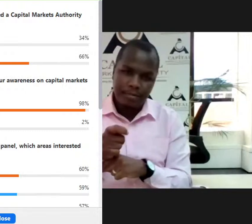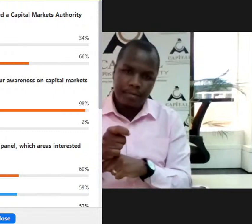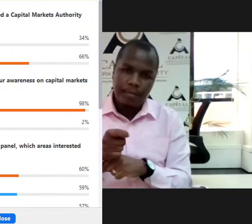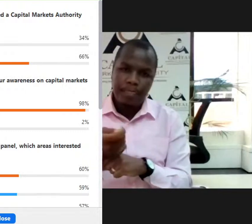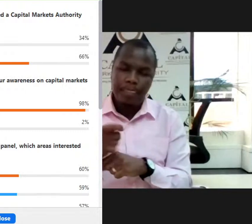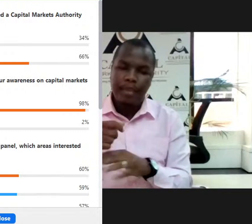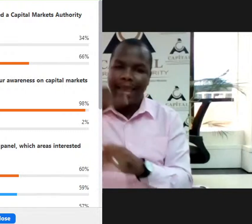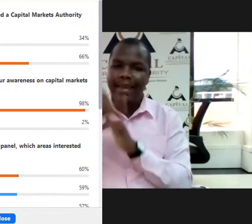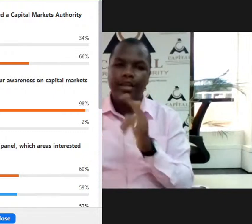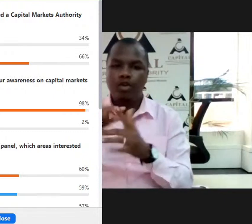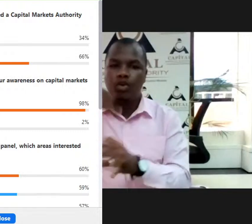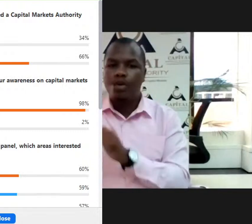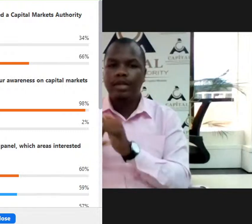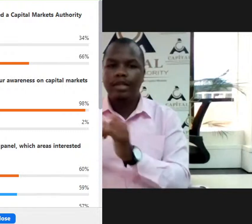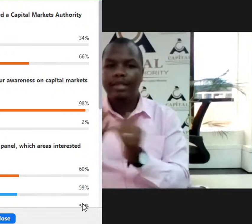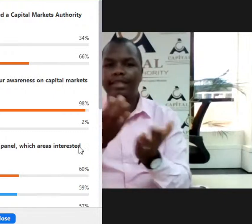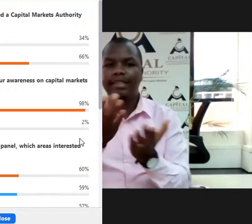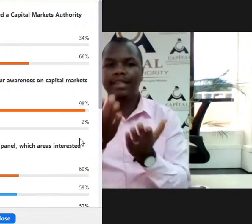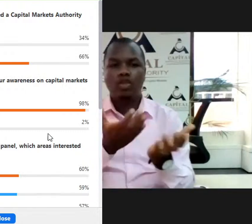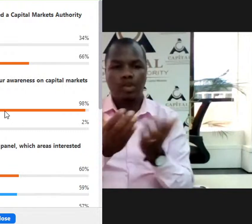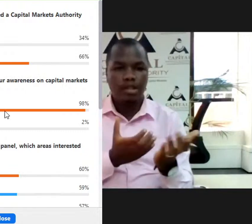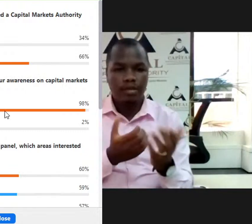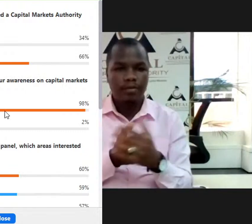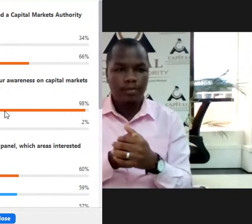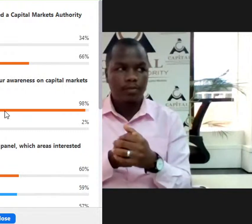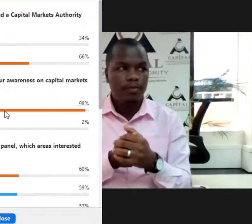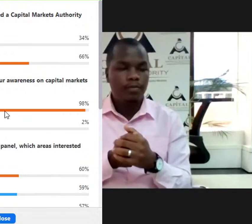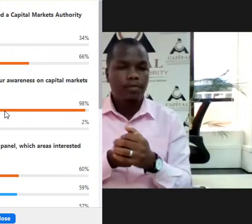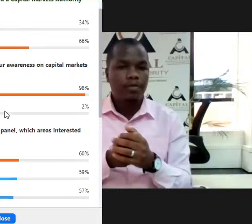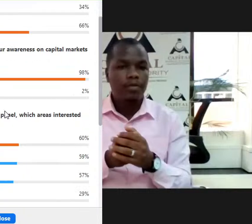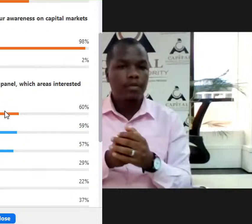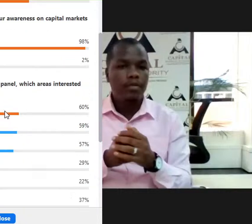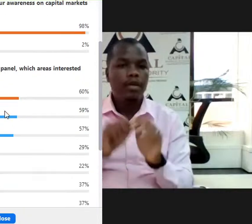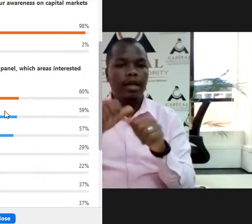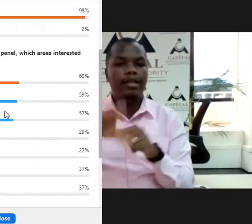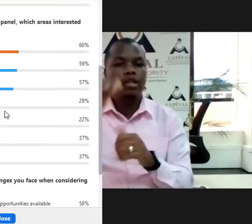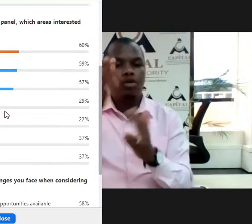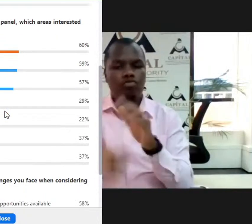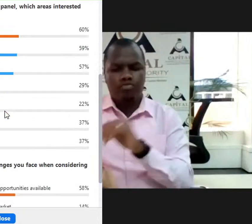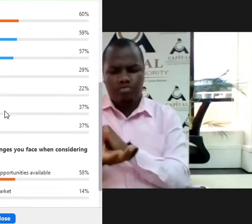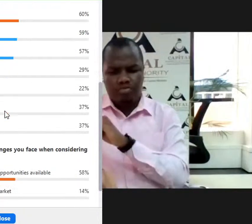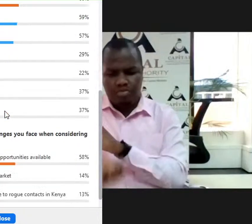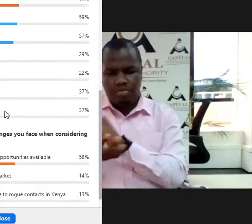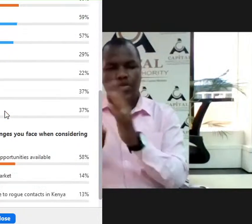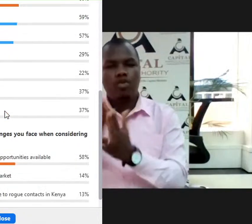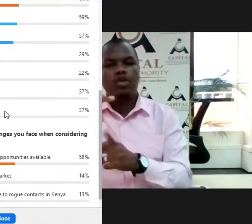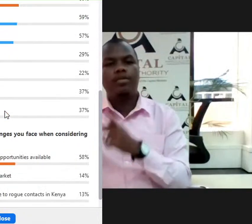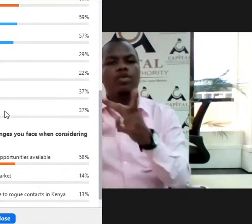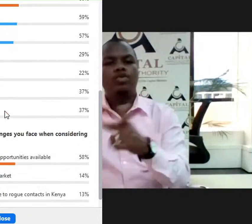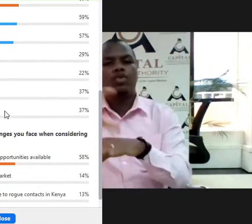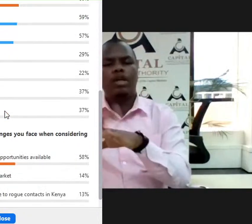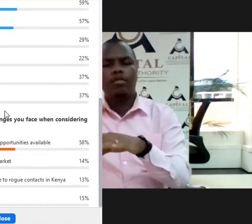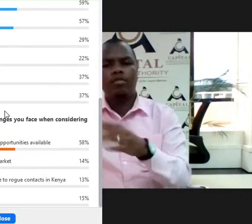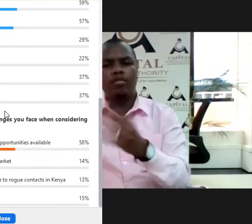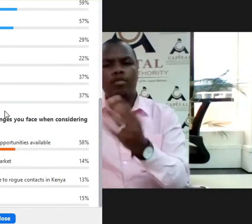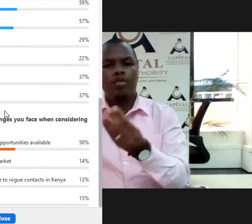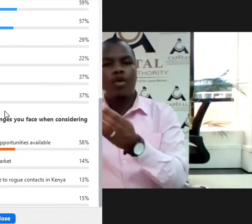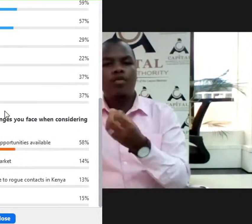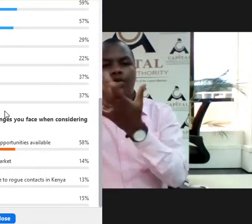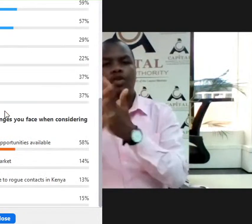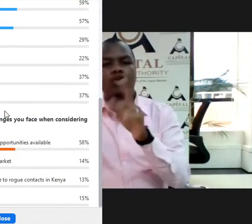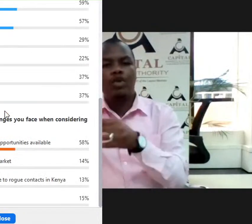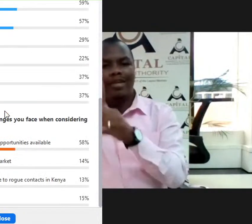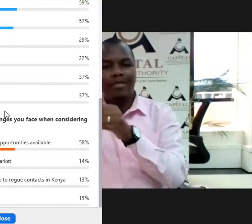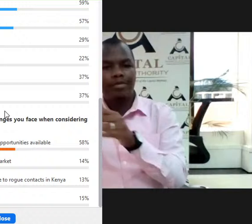end-to-end transactions, can take you through that process, to get proper information and also investment